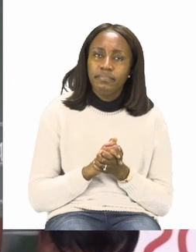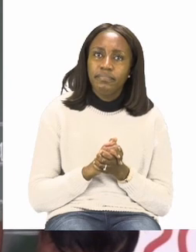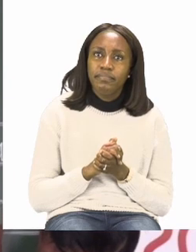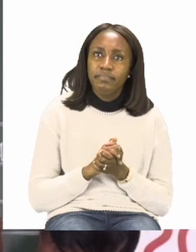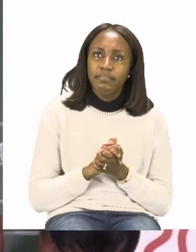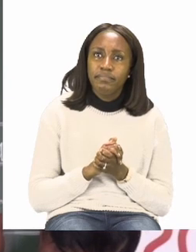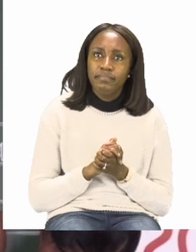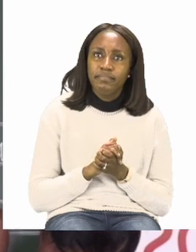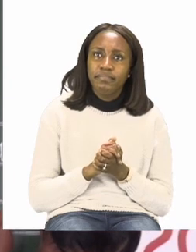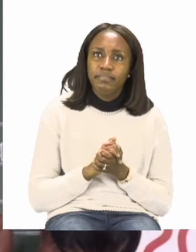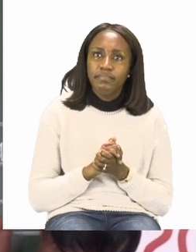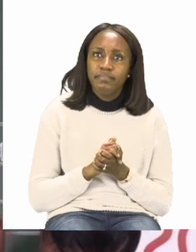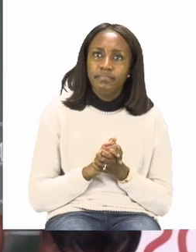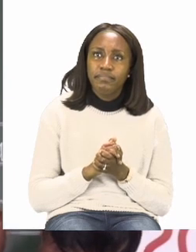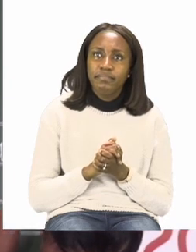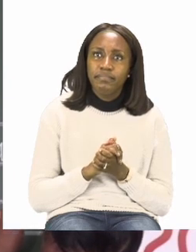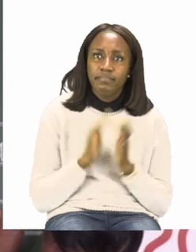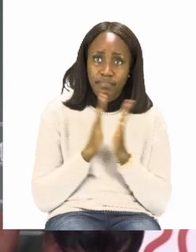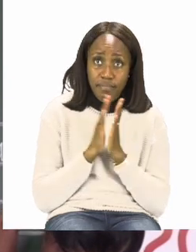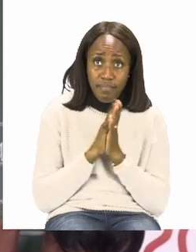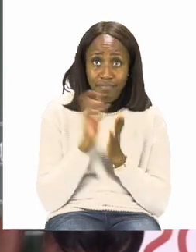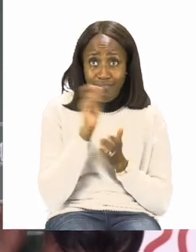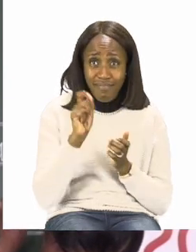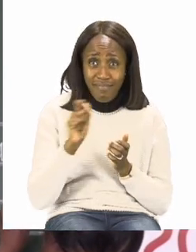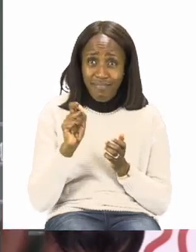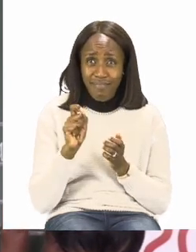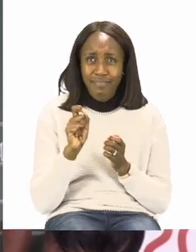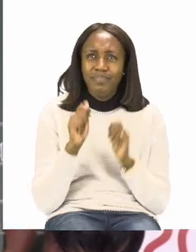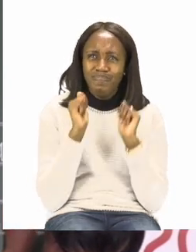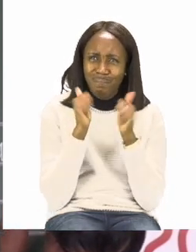Make sure you're shaping your letters correctly.